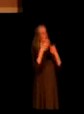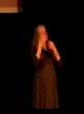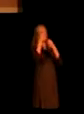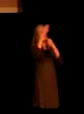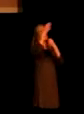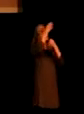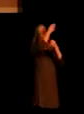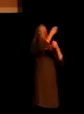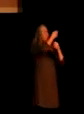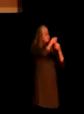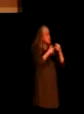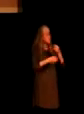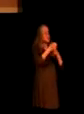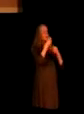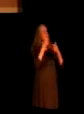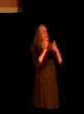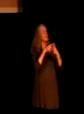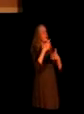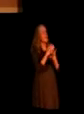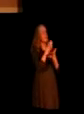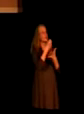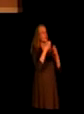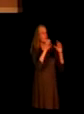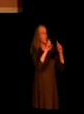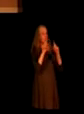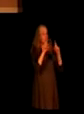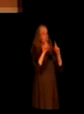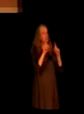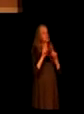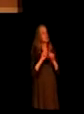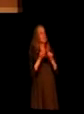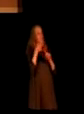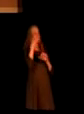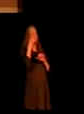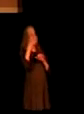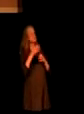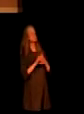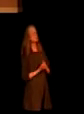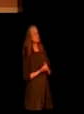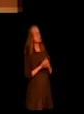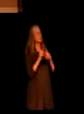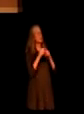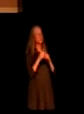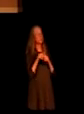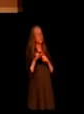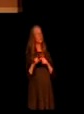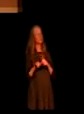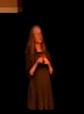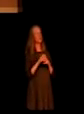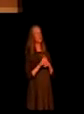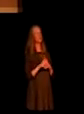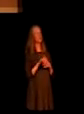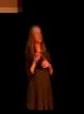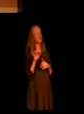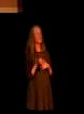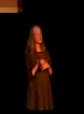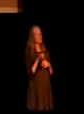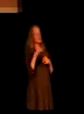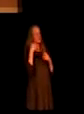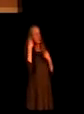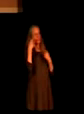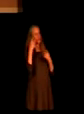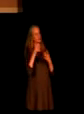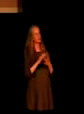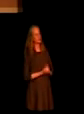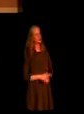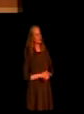get a picture. And the future I really see with these CubeSats is going to be wild.